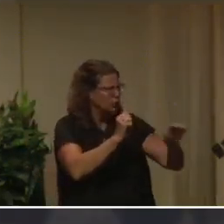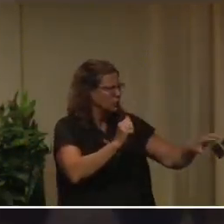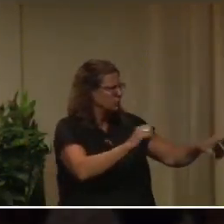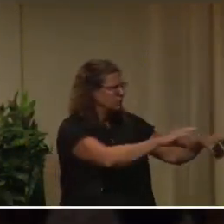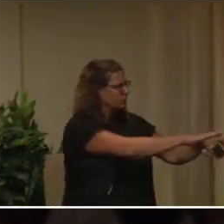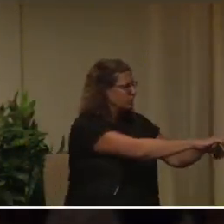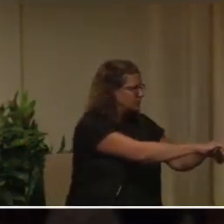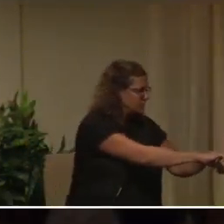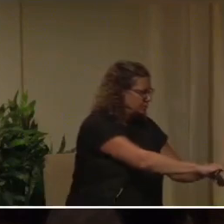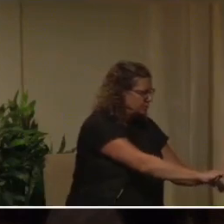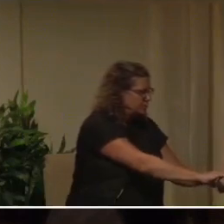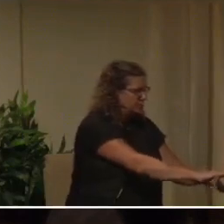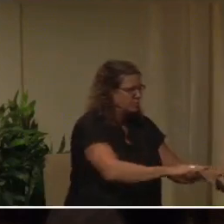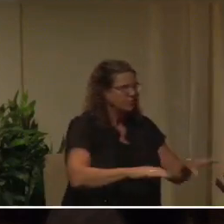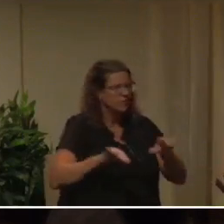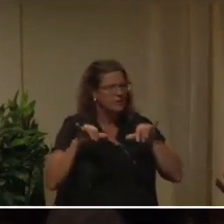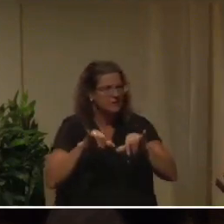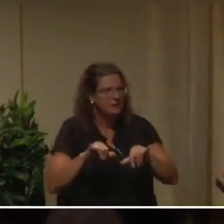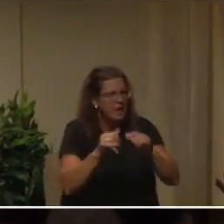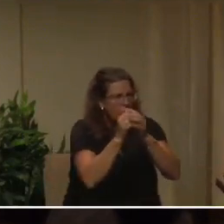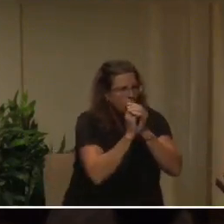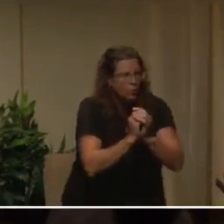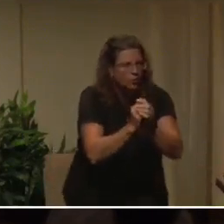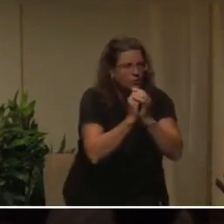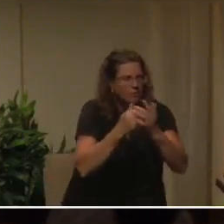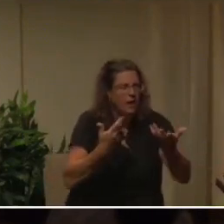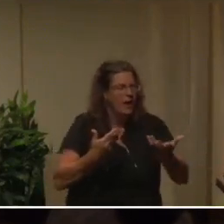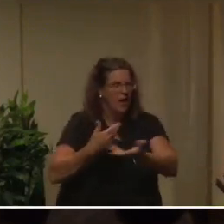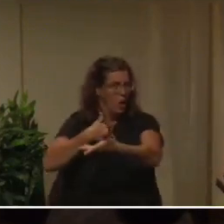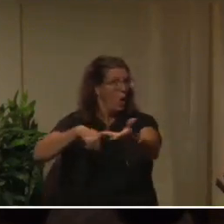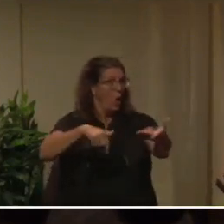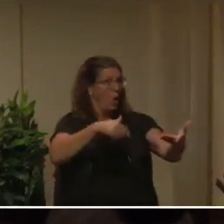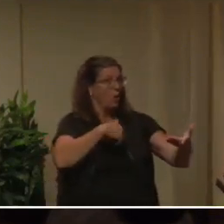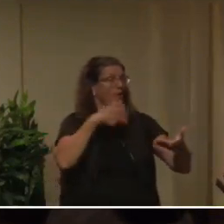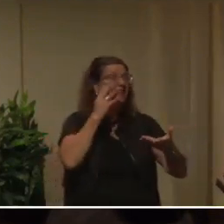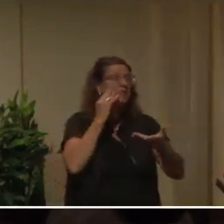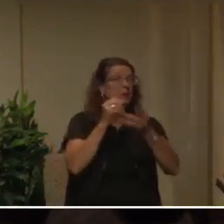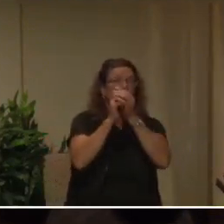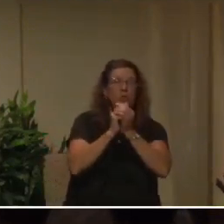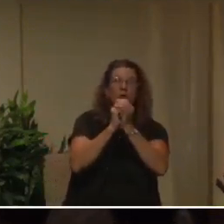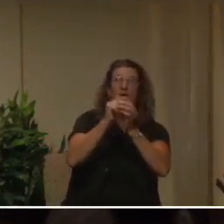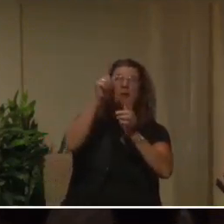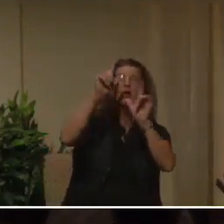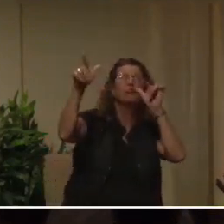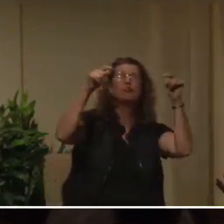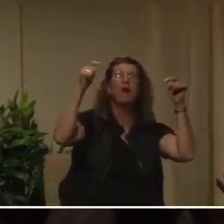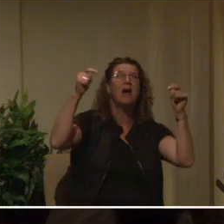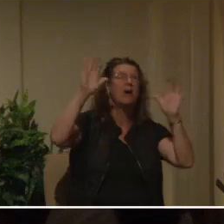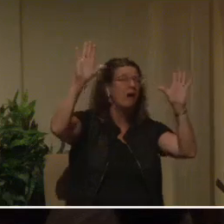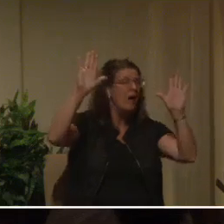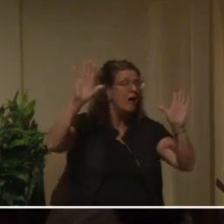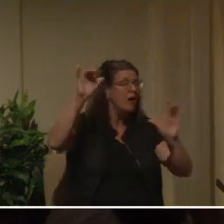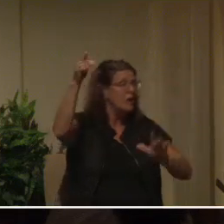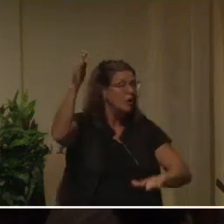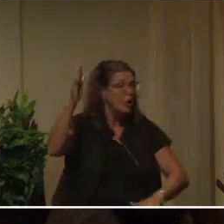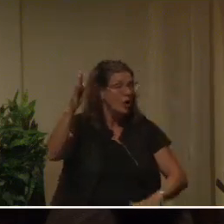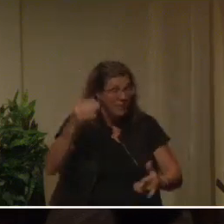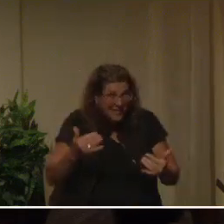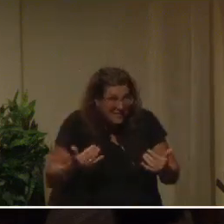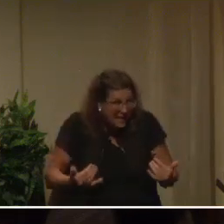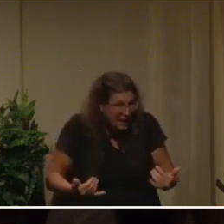prayer. Now, we've been worshiping this incredible, amazing God, and now we get to talk to him. It's